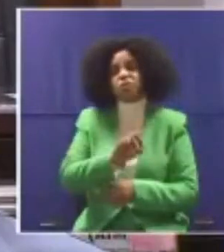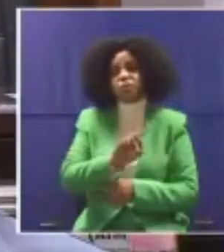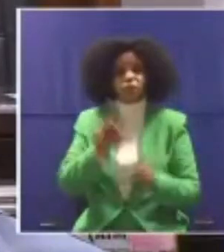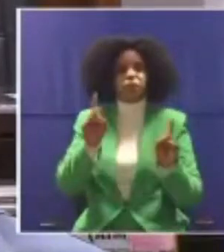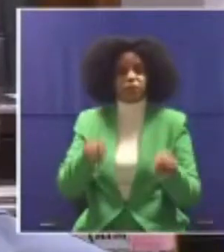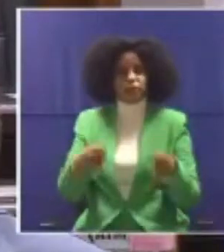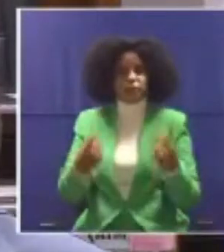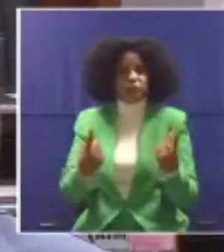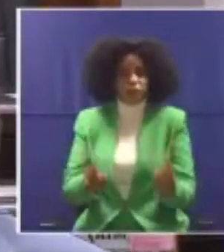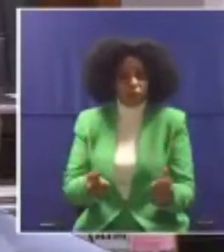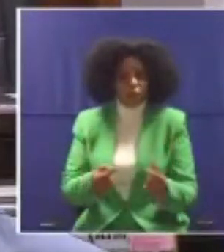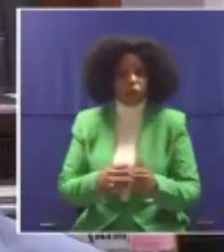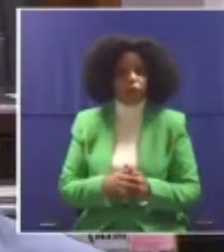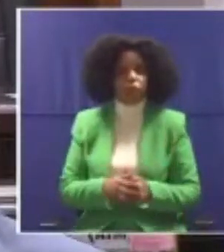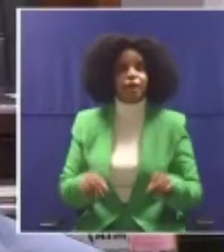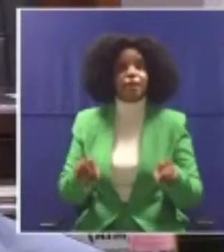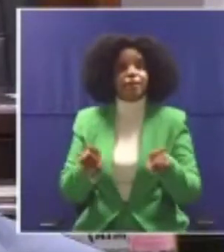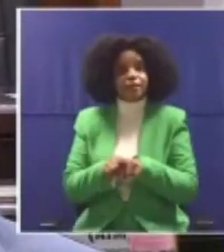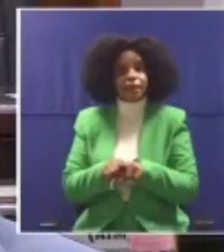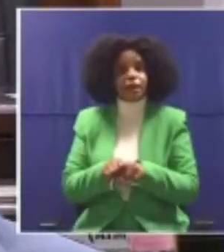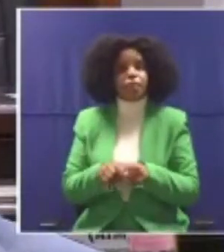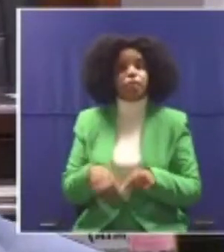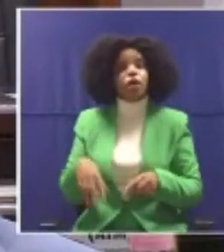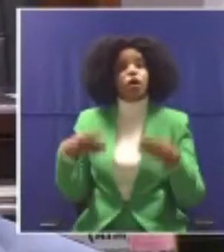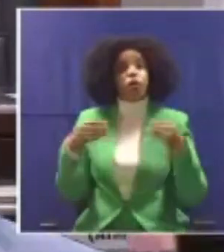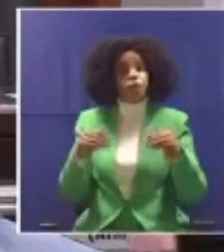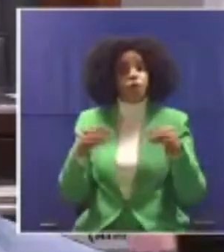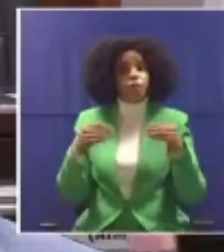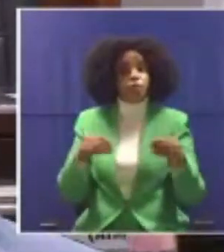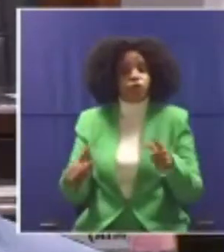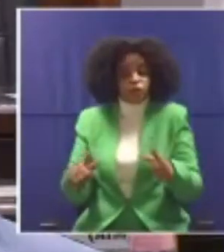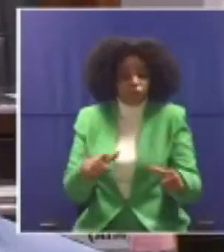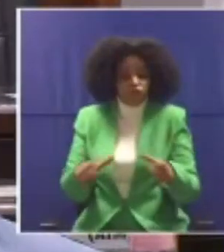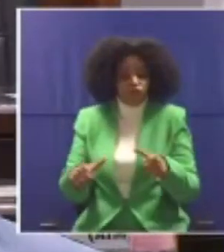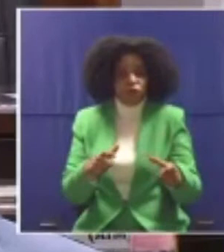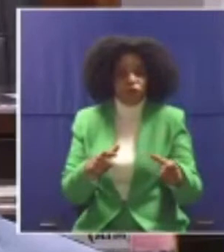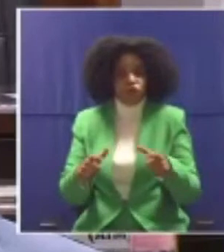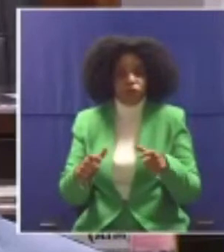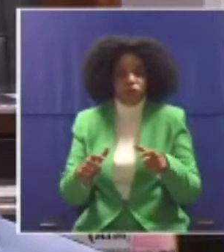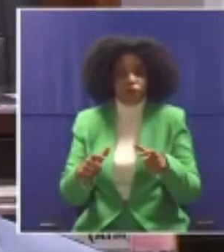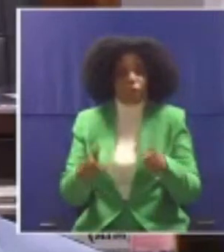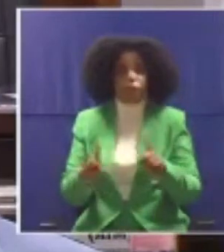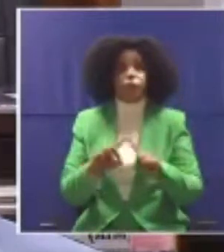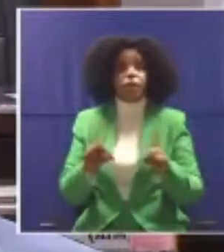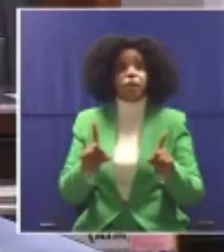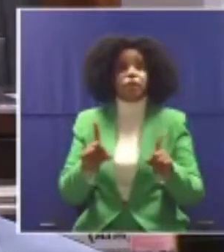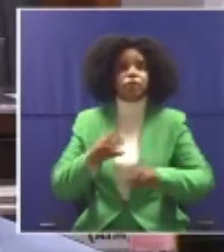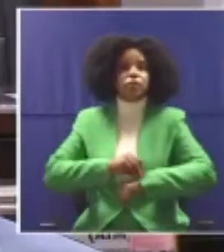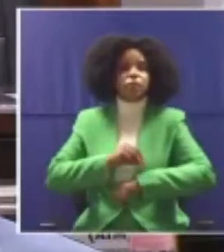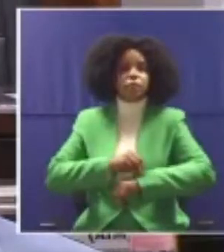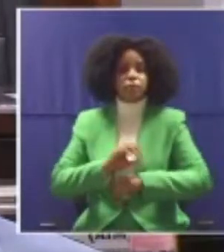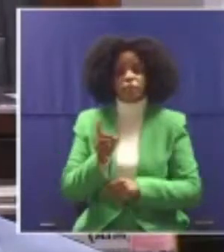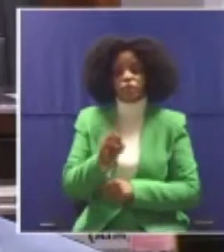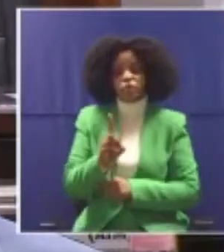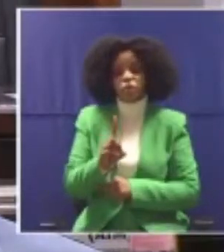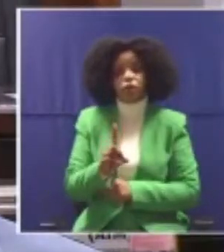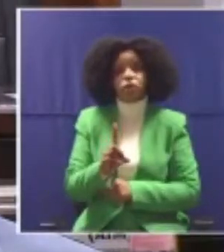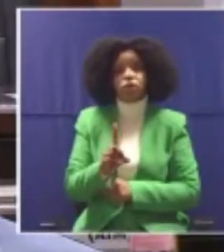of cooperative governance. The problem is that there's a determined effort to